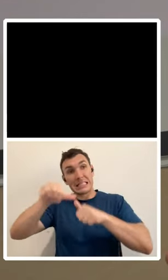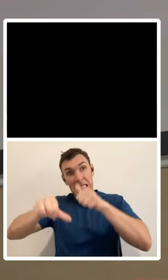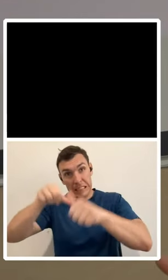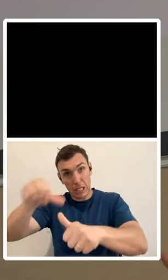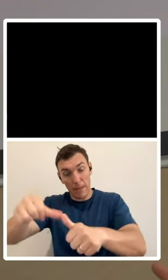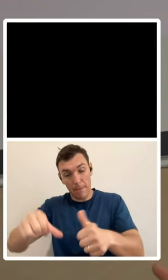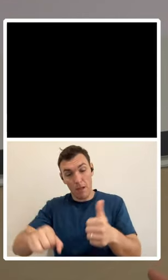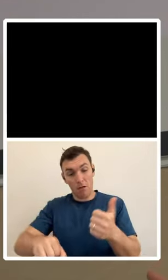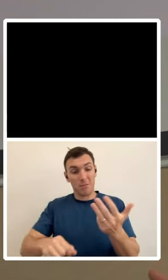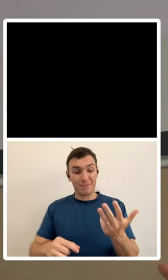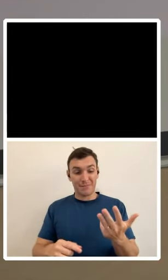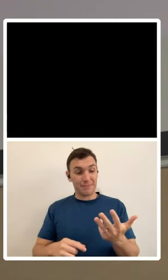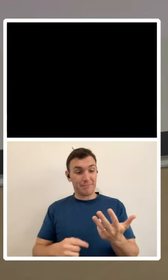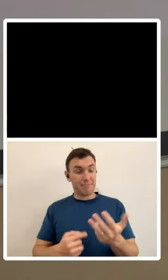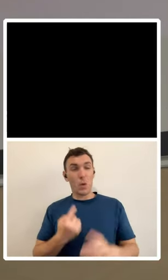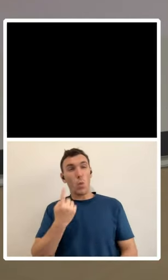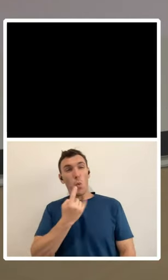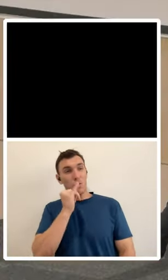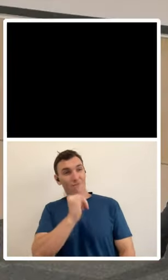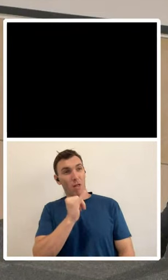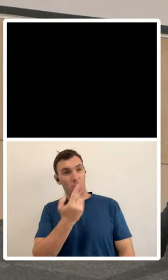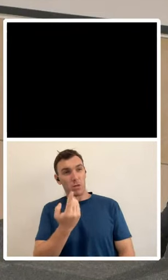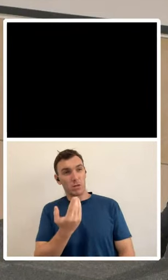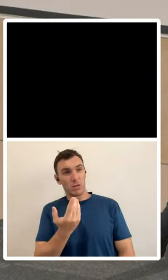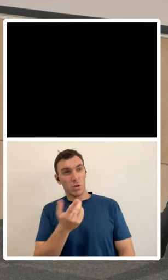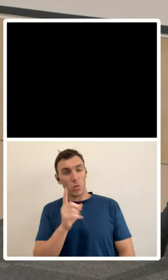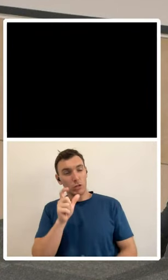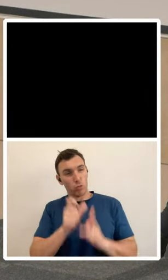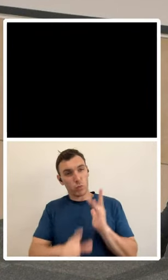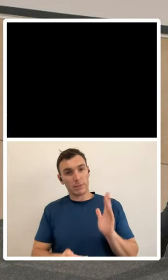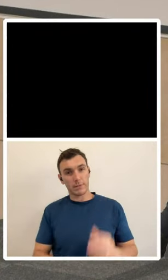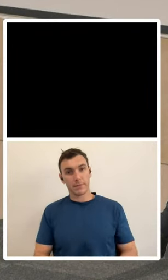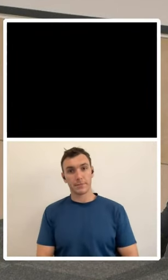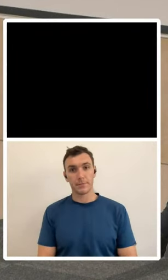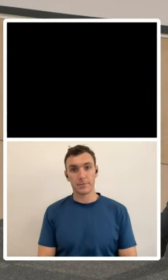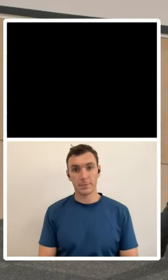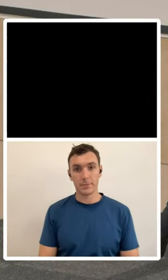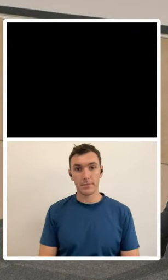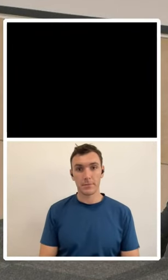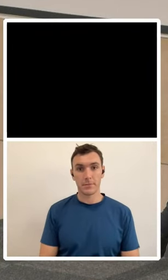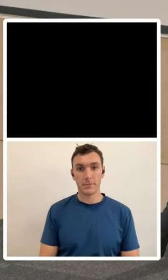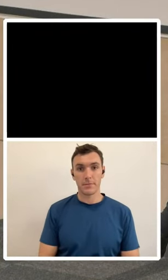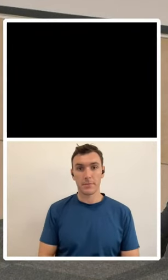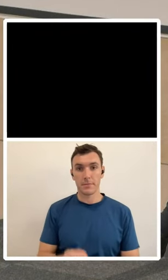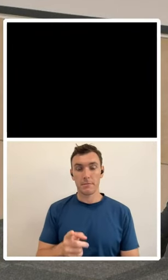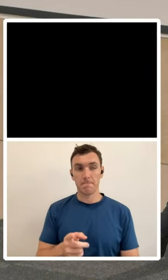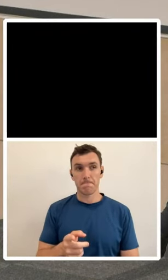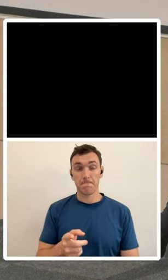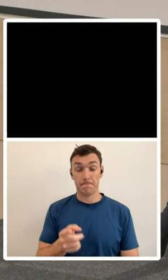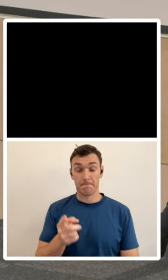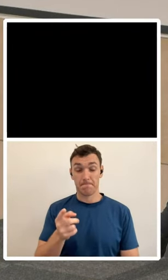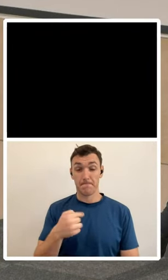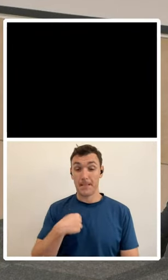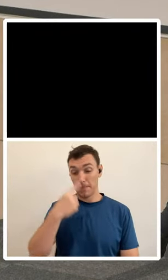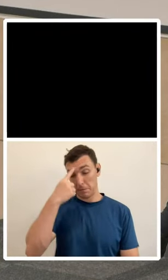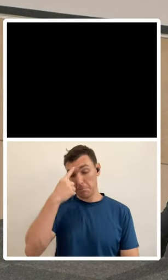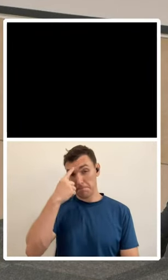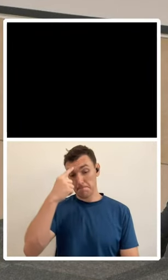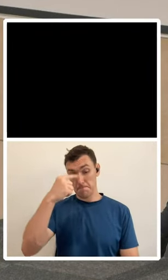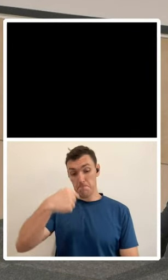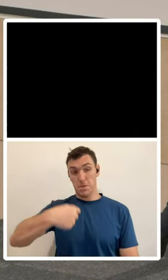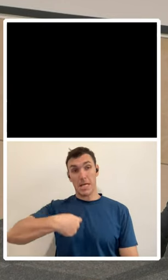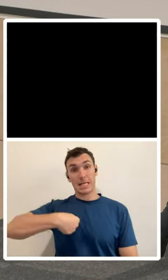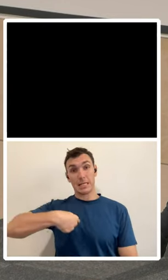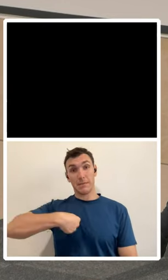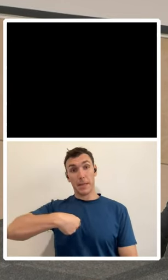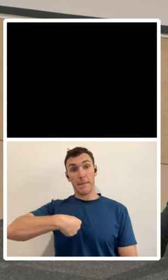what should we be doing about that? I point the finger at me. At you? At me. It has to be me. Listen, 18 months ago when Liz Truss did her